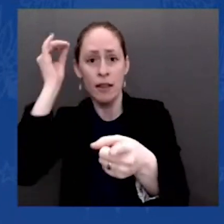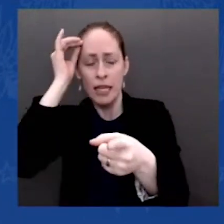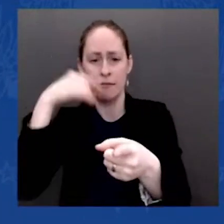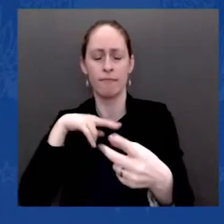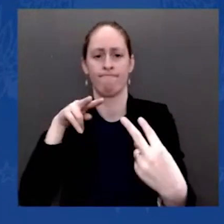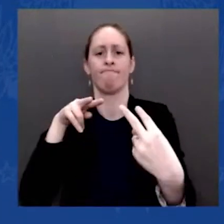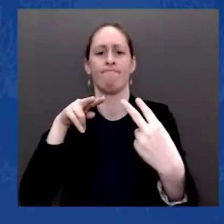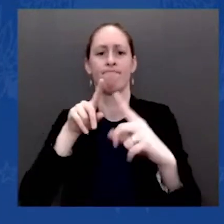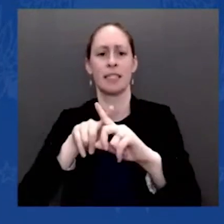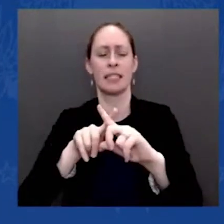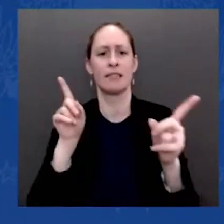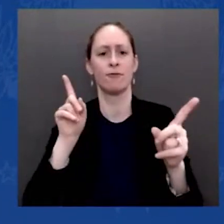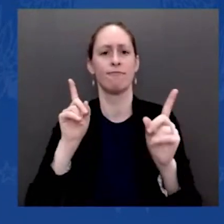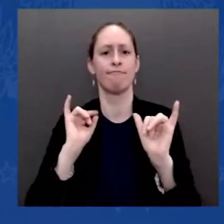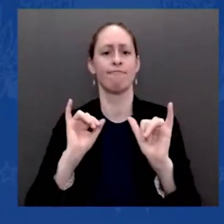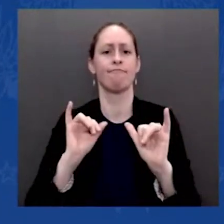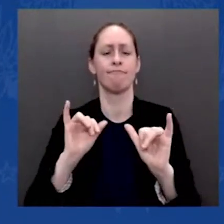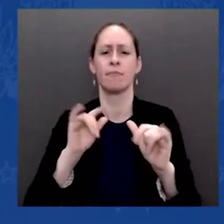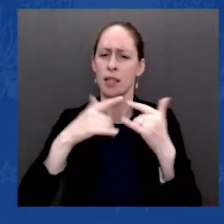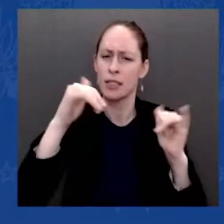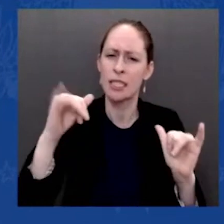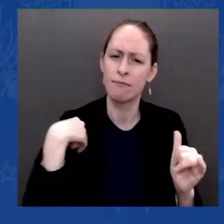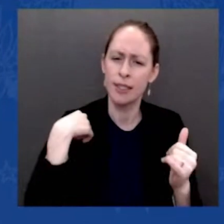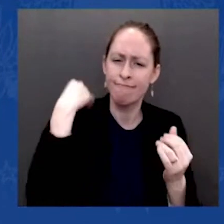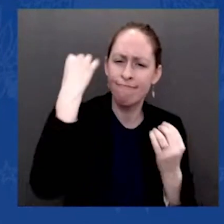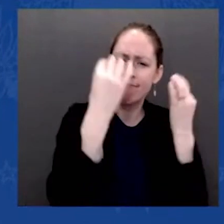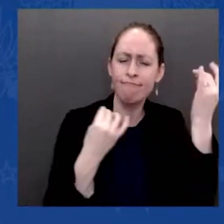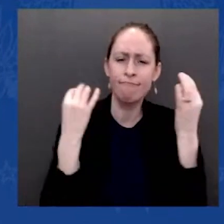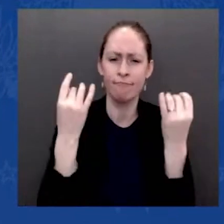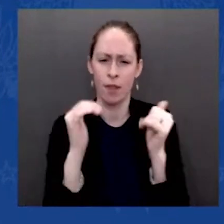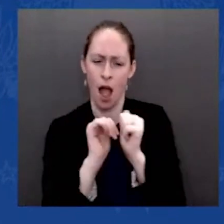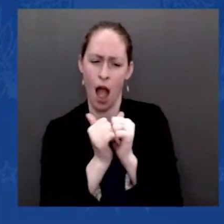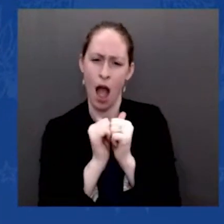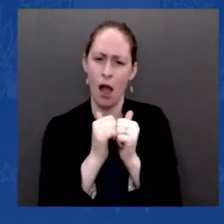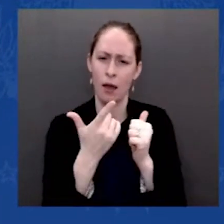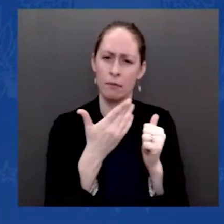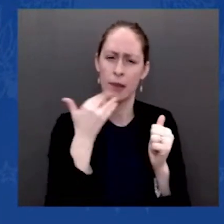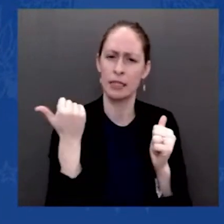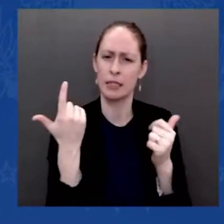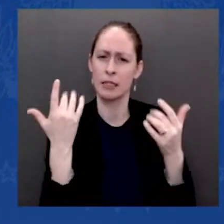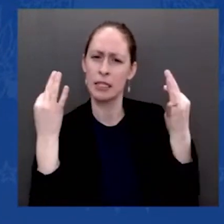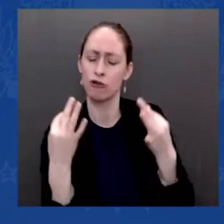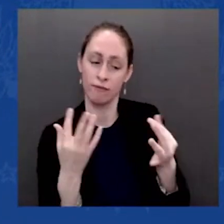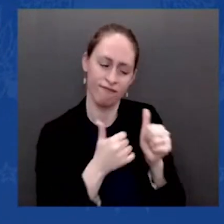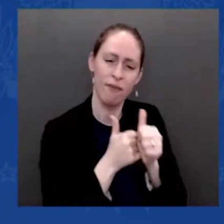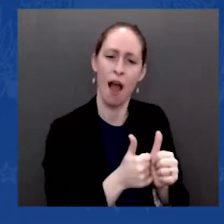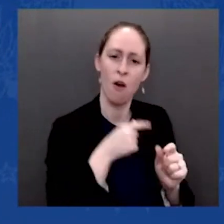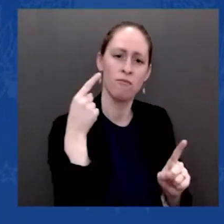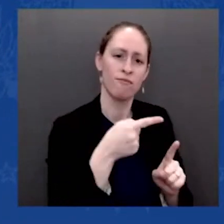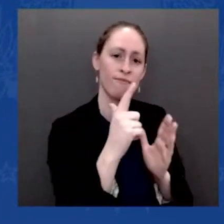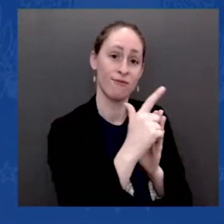major differences under law. And when the students get too cynical, I say, go look at what happens in countries that don't do